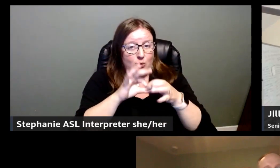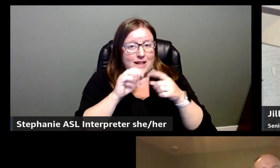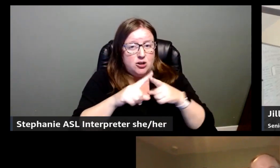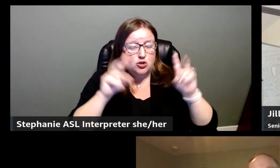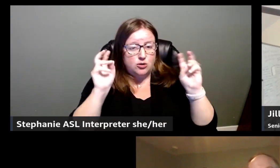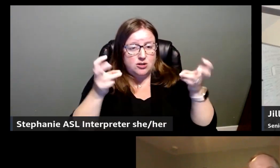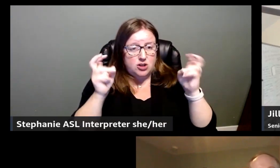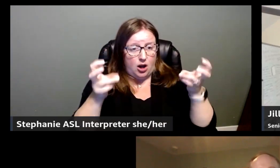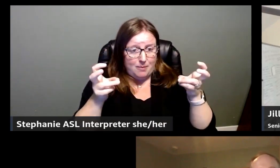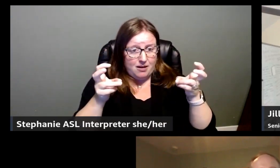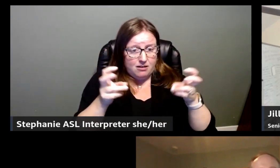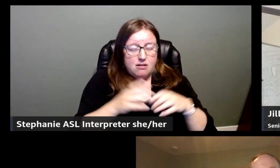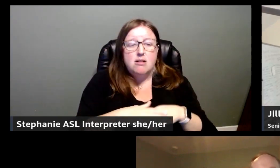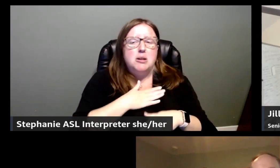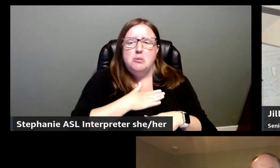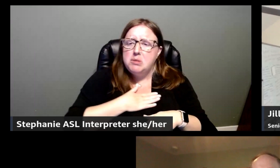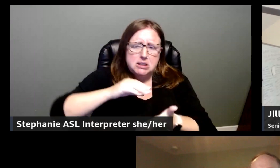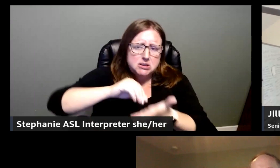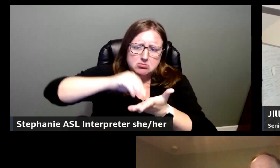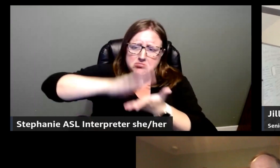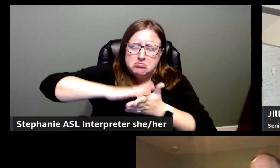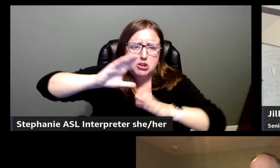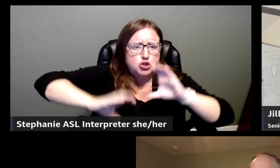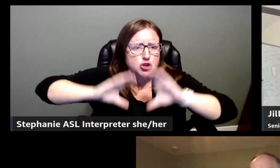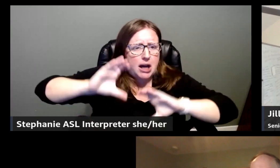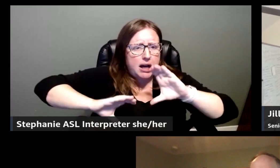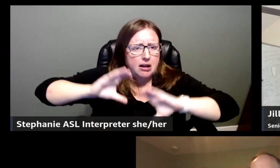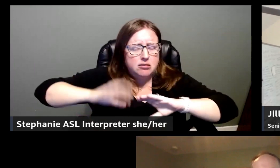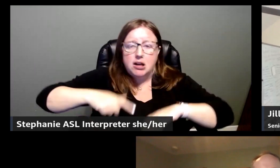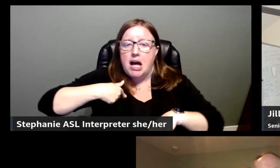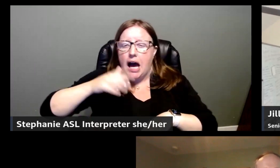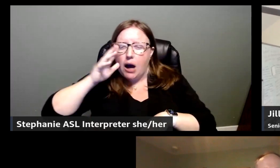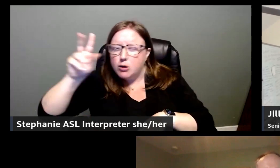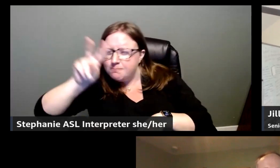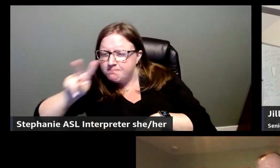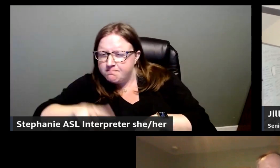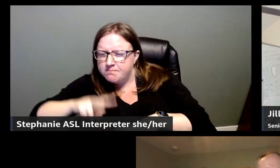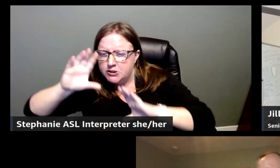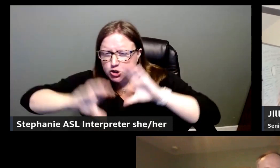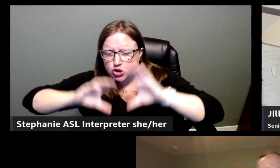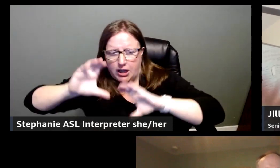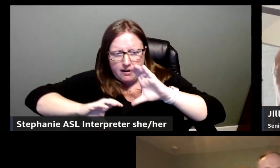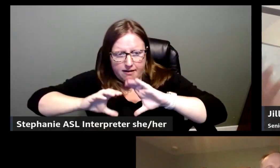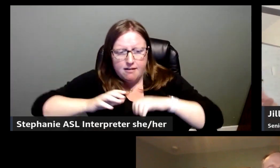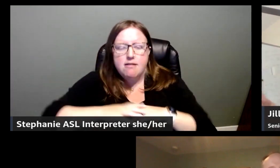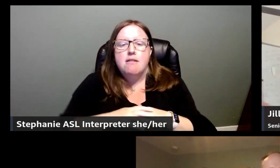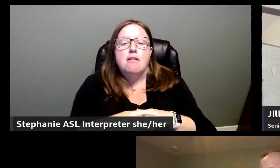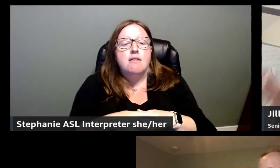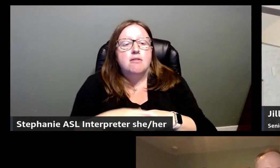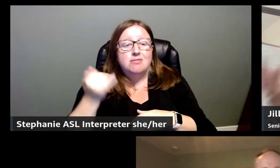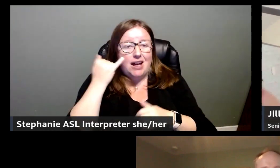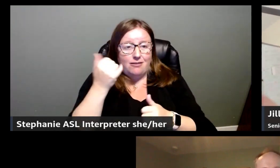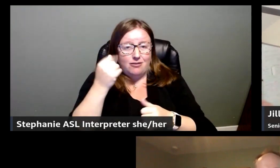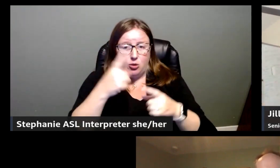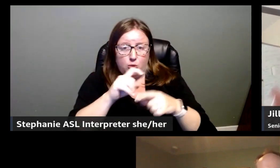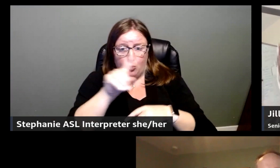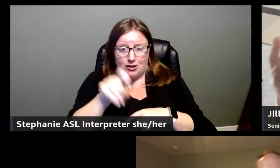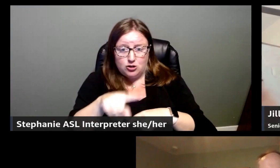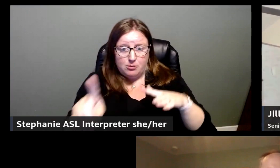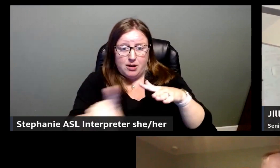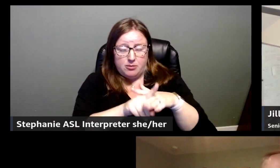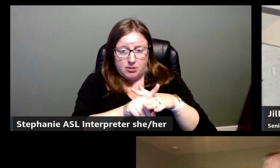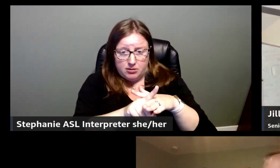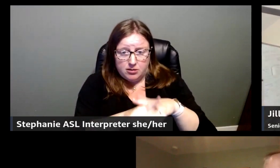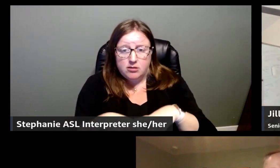that we're talking about, put them in the chat because I'm going to be looking at the chat, and if there's a question that comes up, I'll